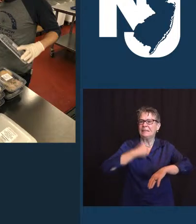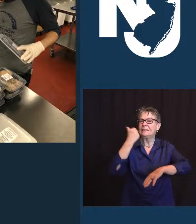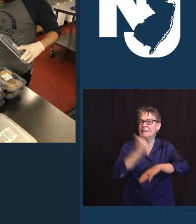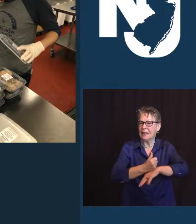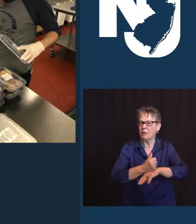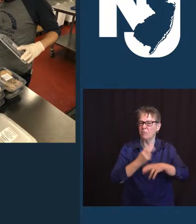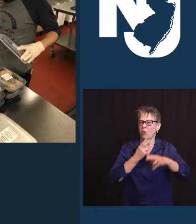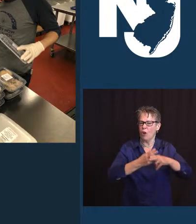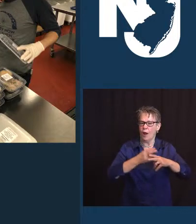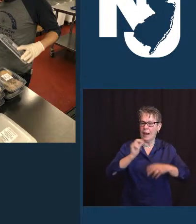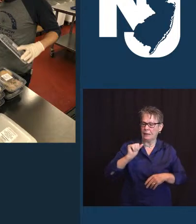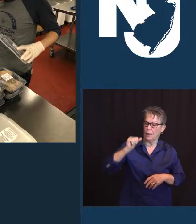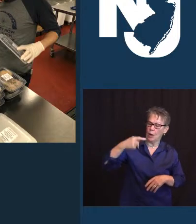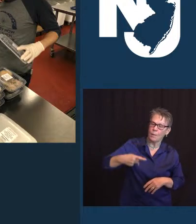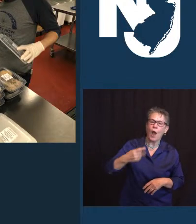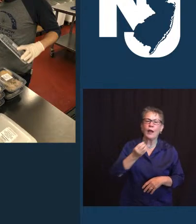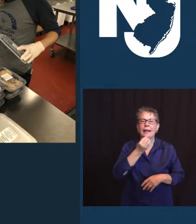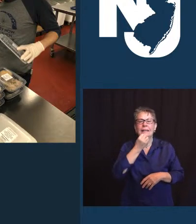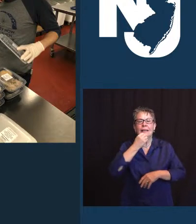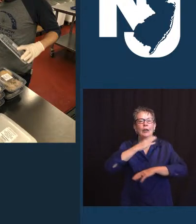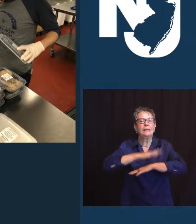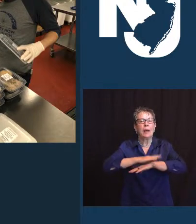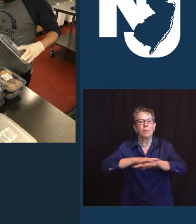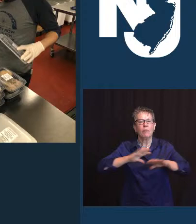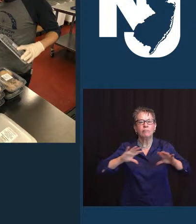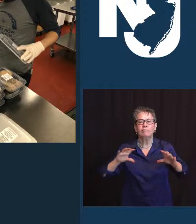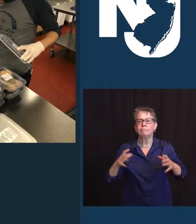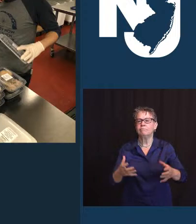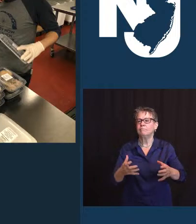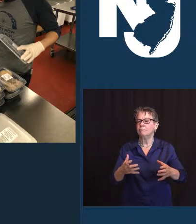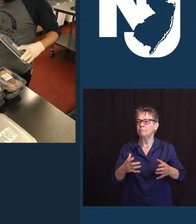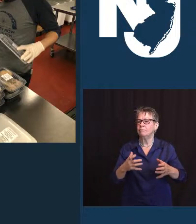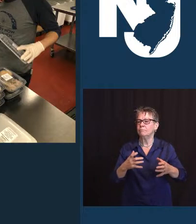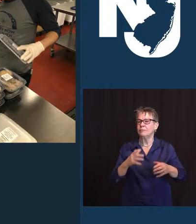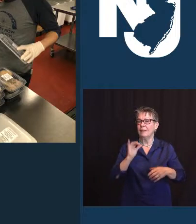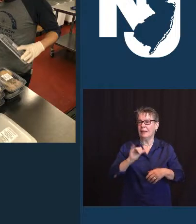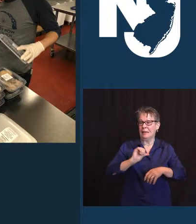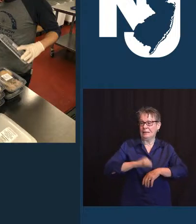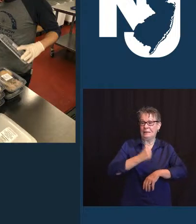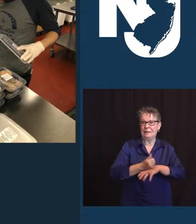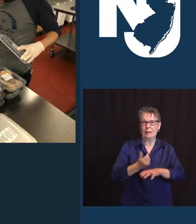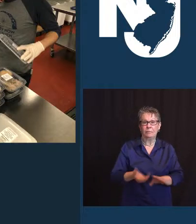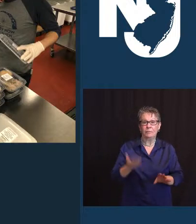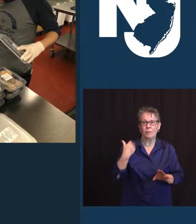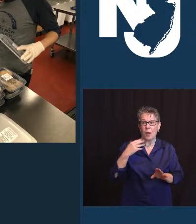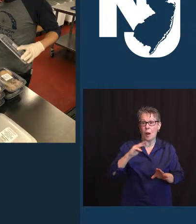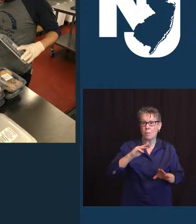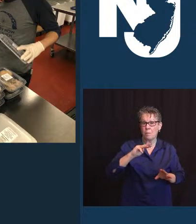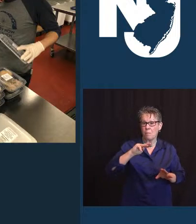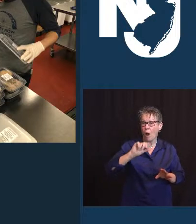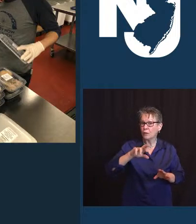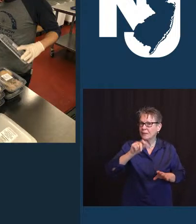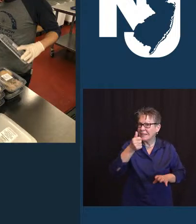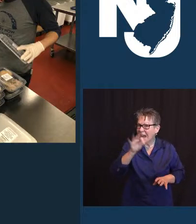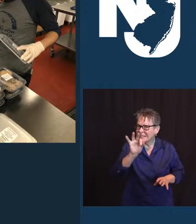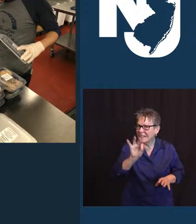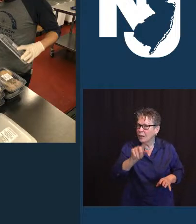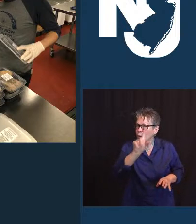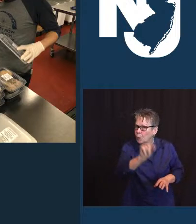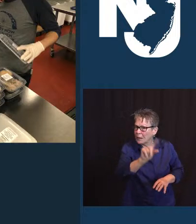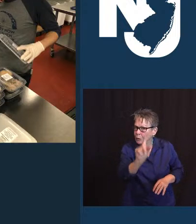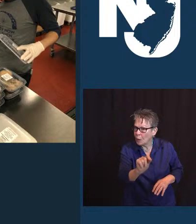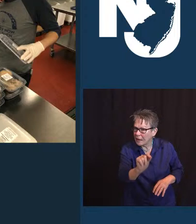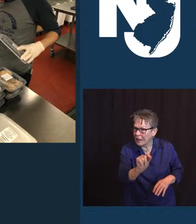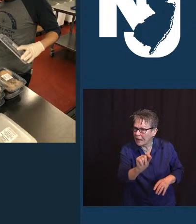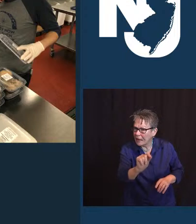believe they founded it on March 19th, 2020, meaning last Thursday was